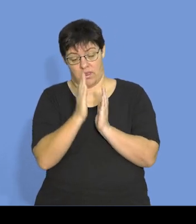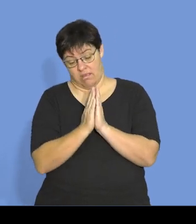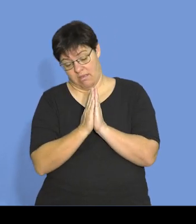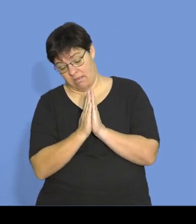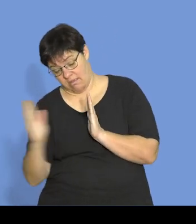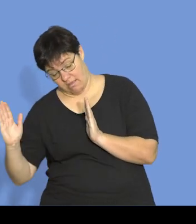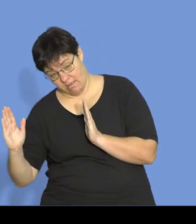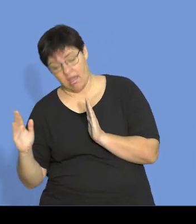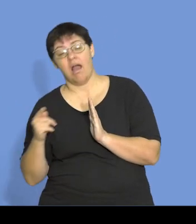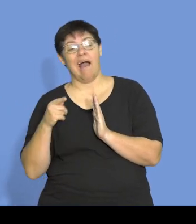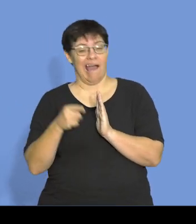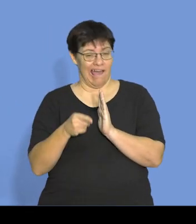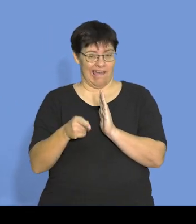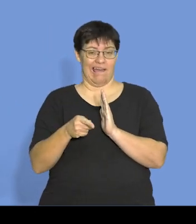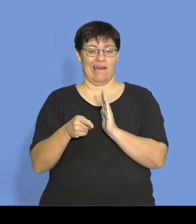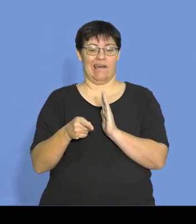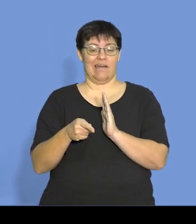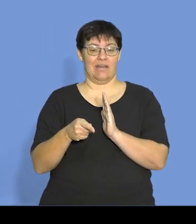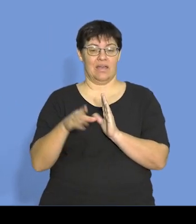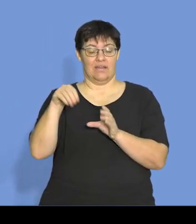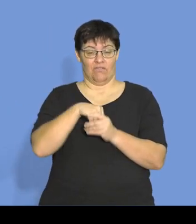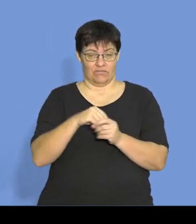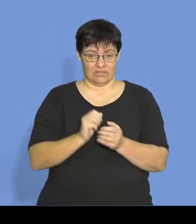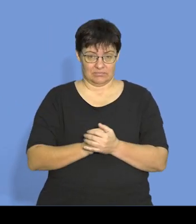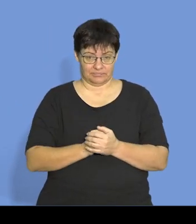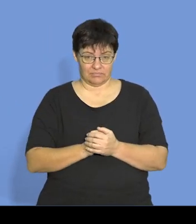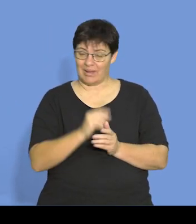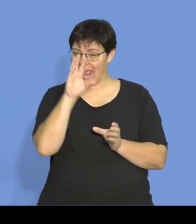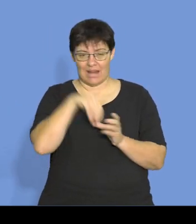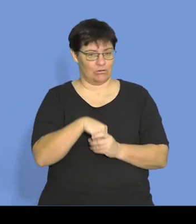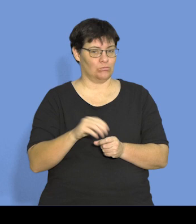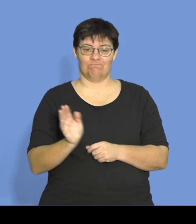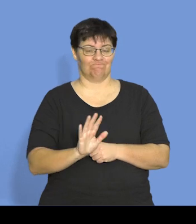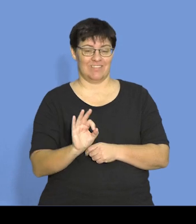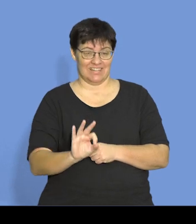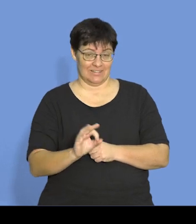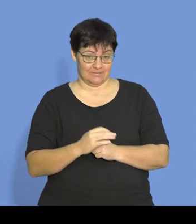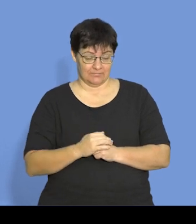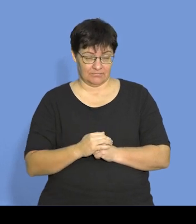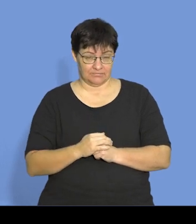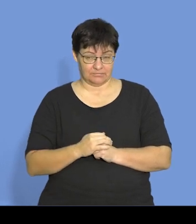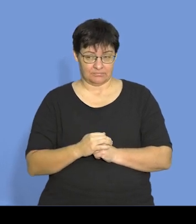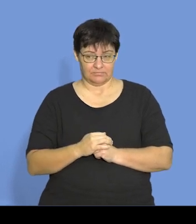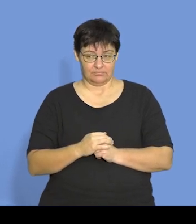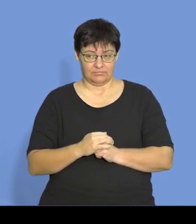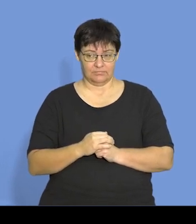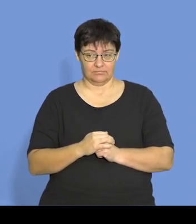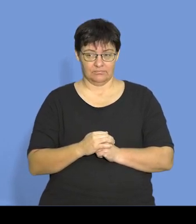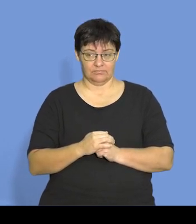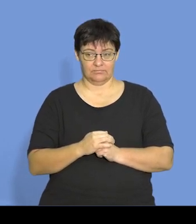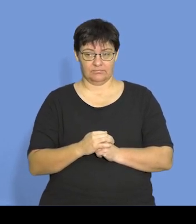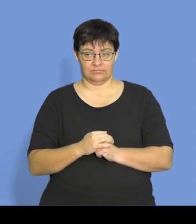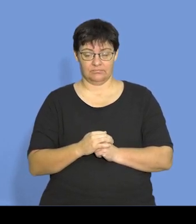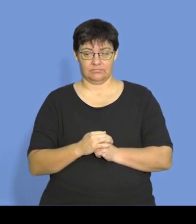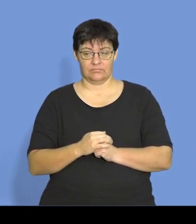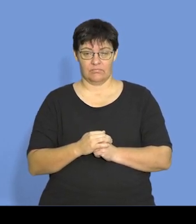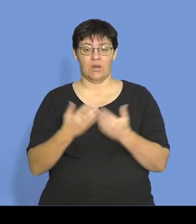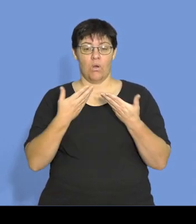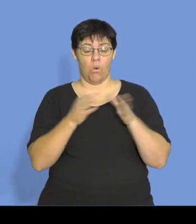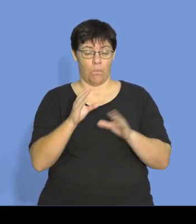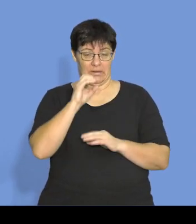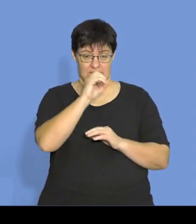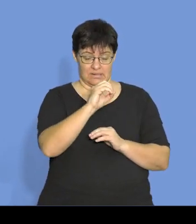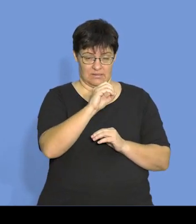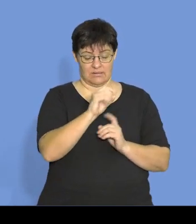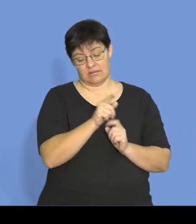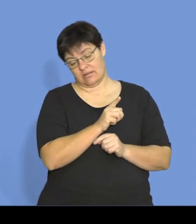because we're using 3 as like our starting point, but we are not including the 3. So it will be an open circle